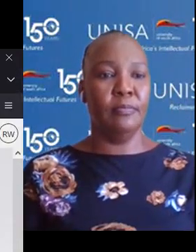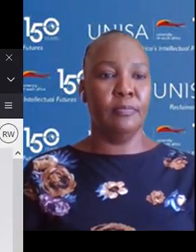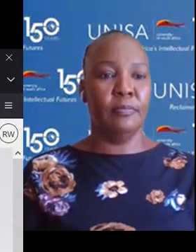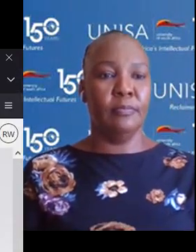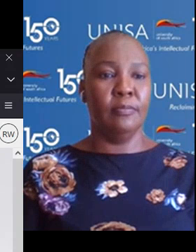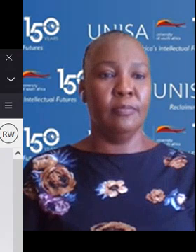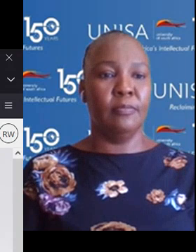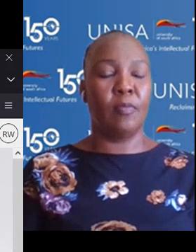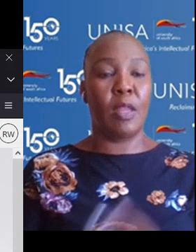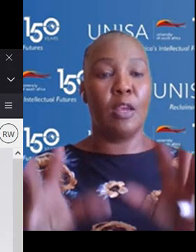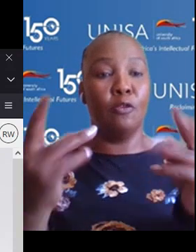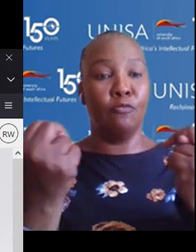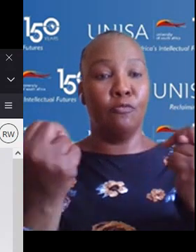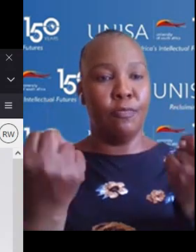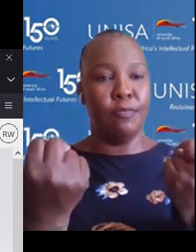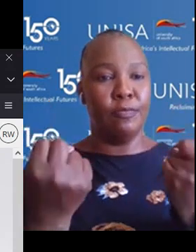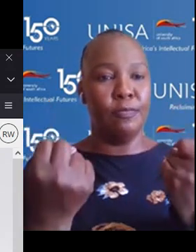new view.